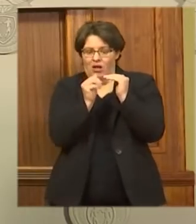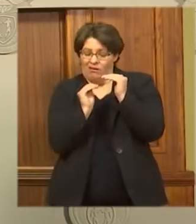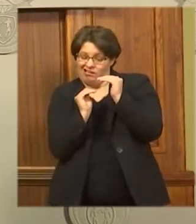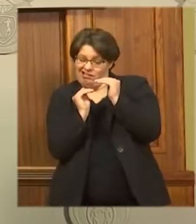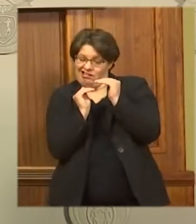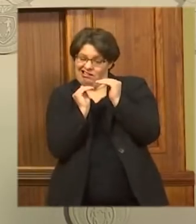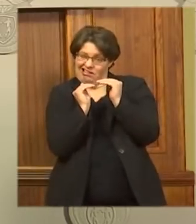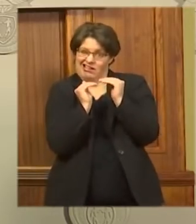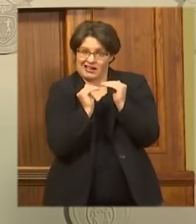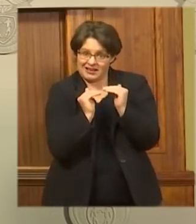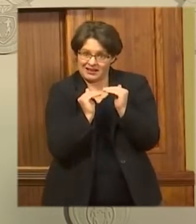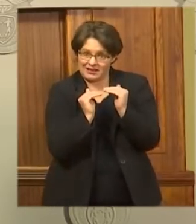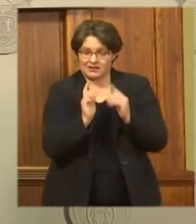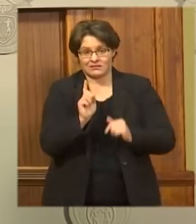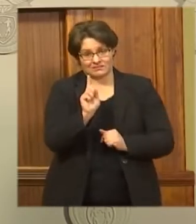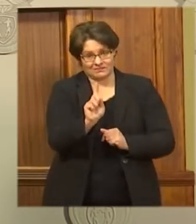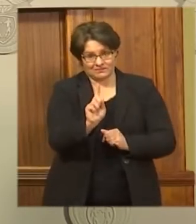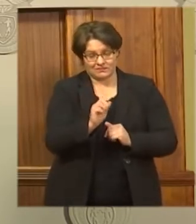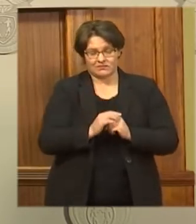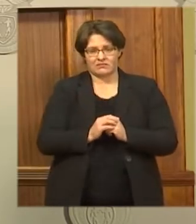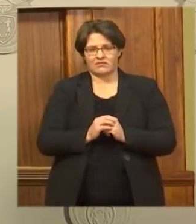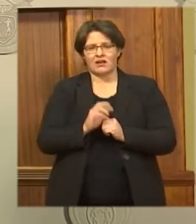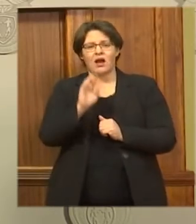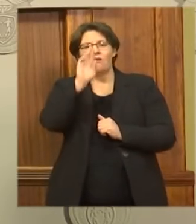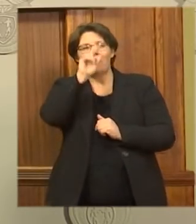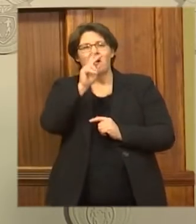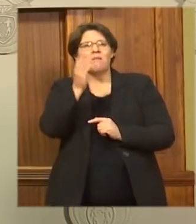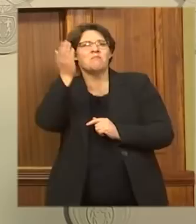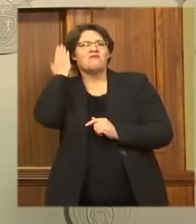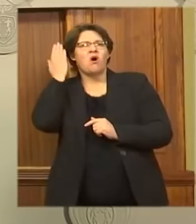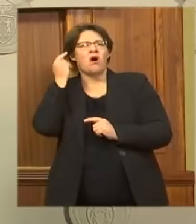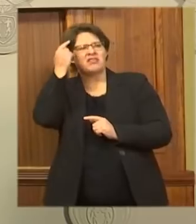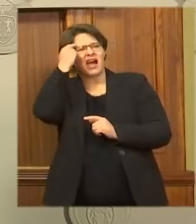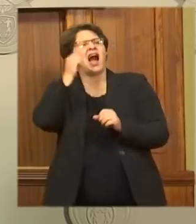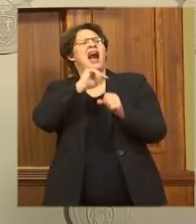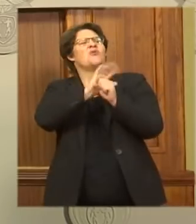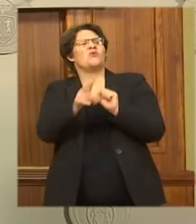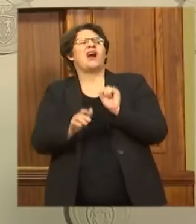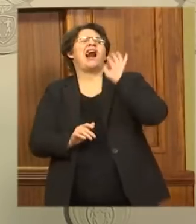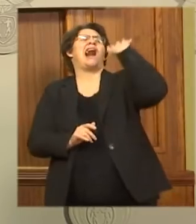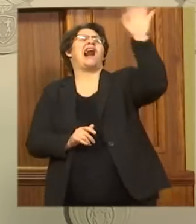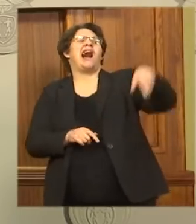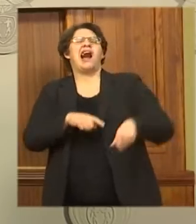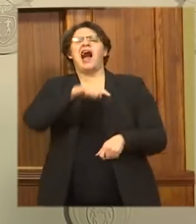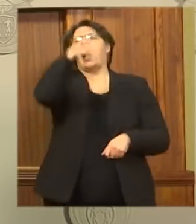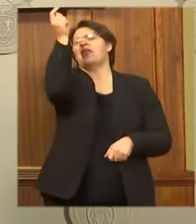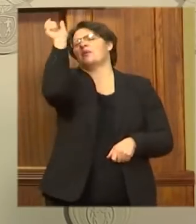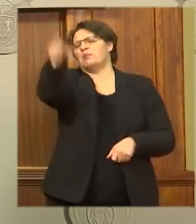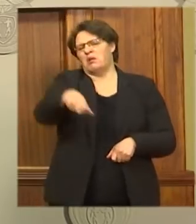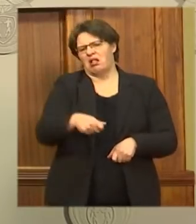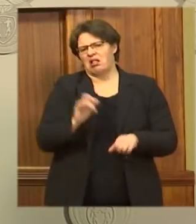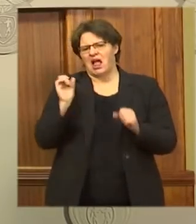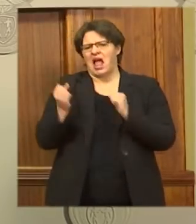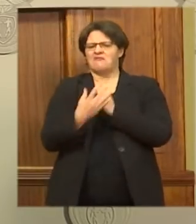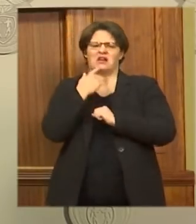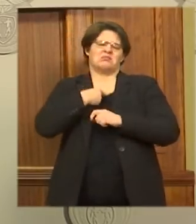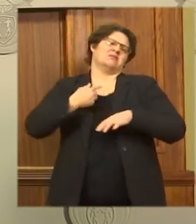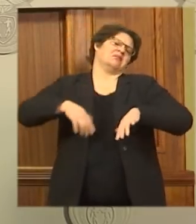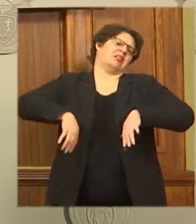us, what was once a distant disease is now coming much